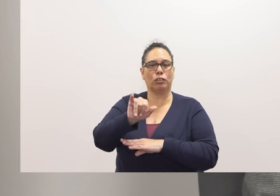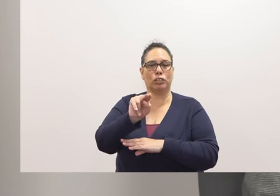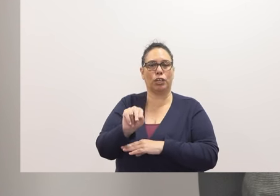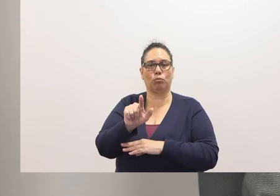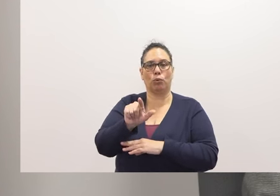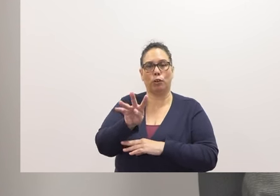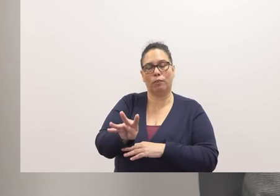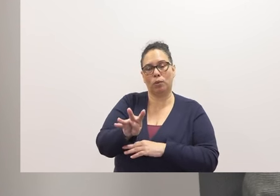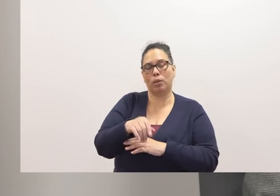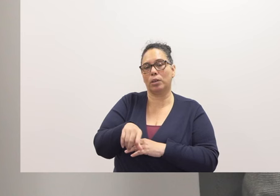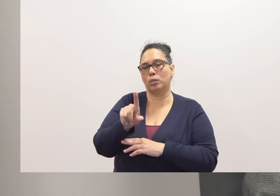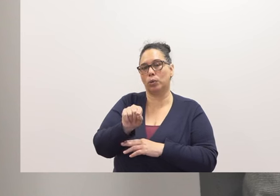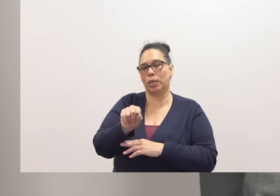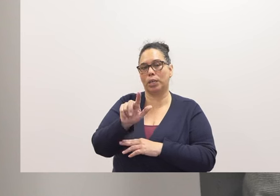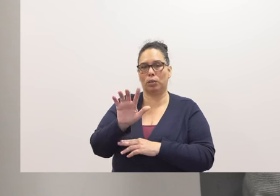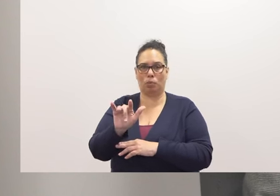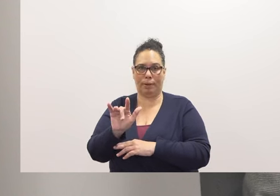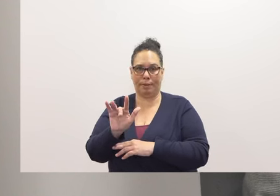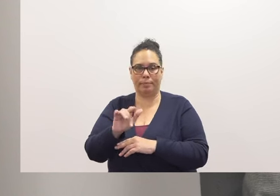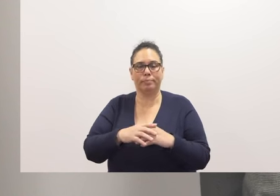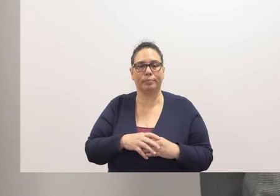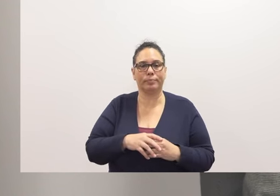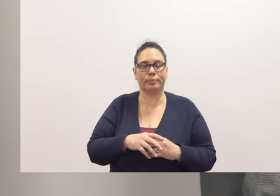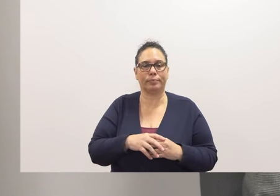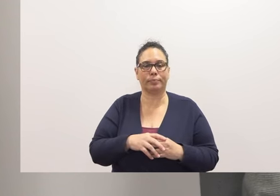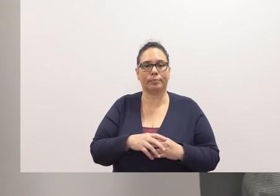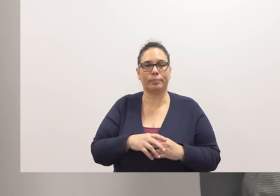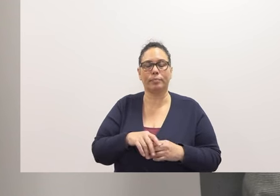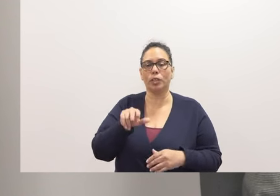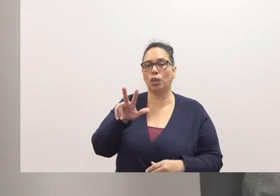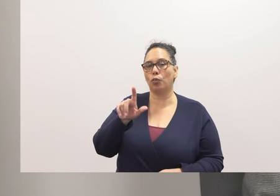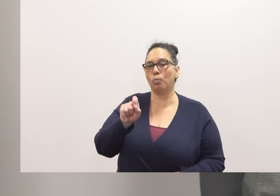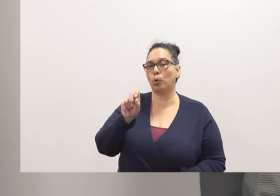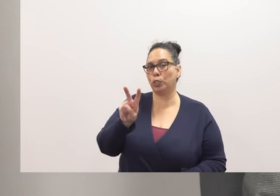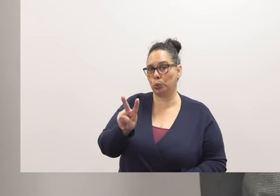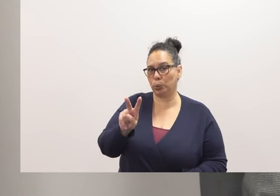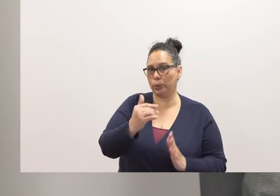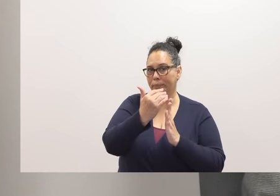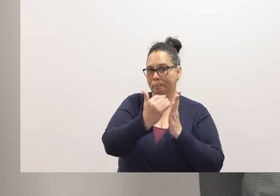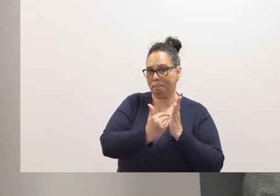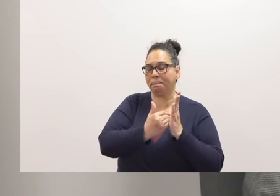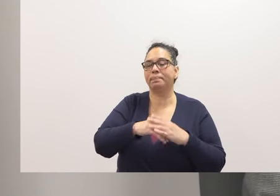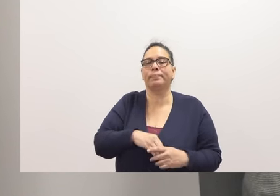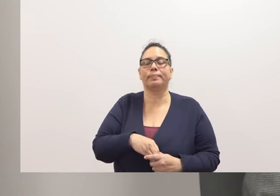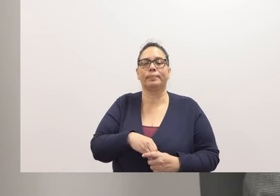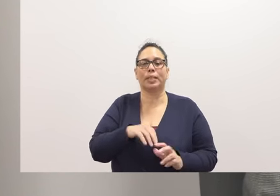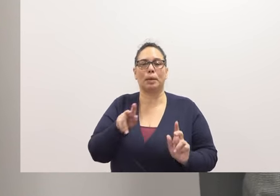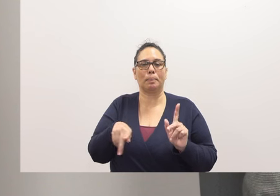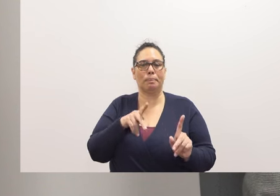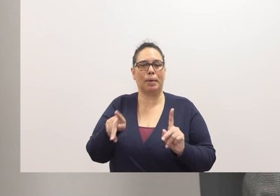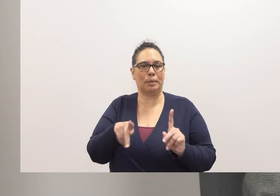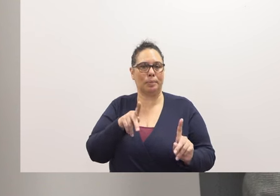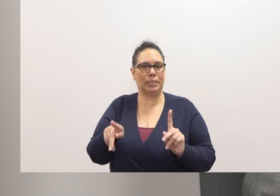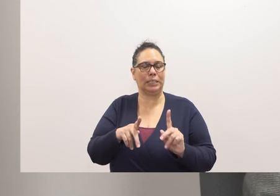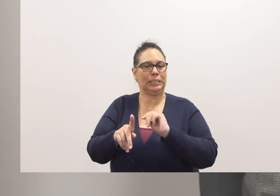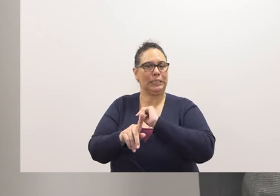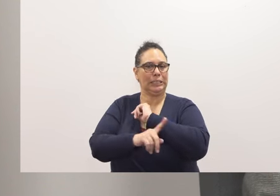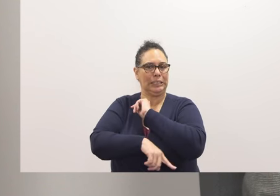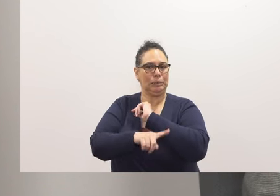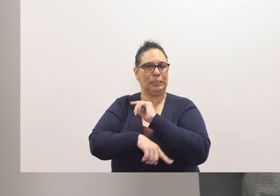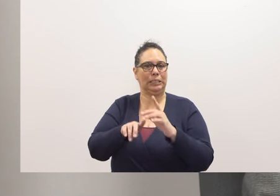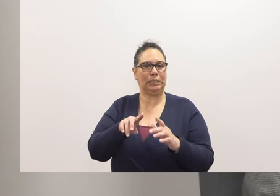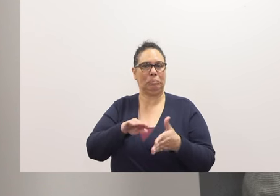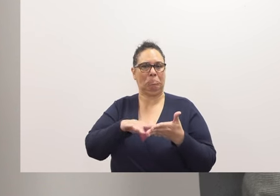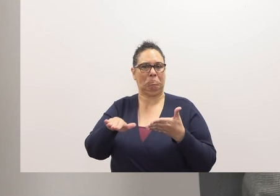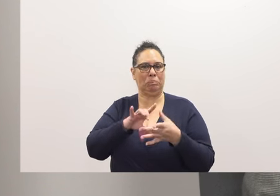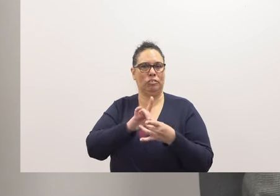January 24th, 2025. In item 3.2, public employee discipline dismiss release,